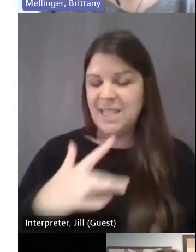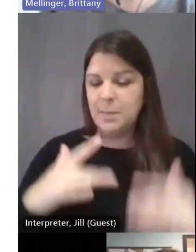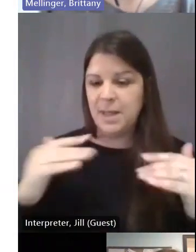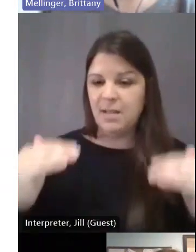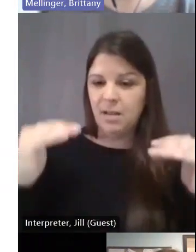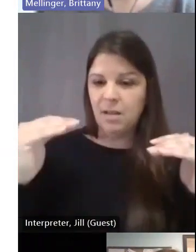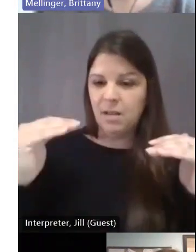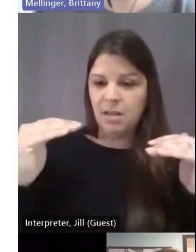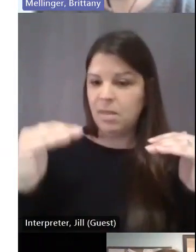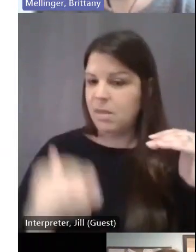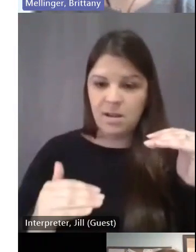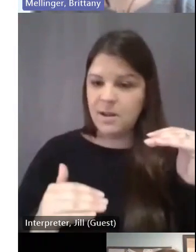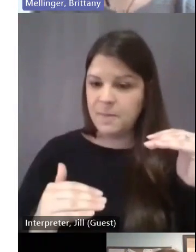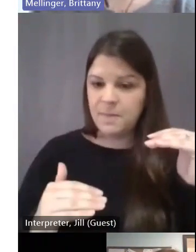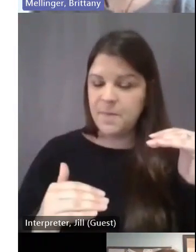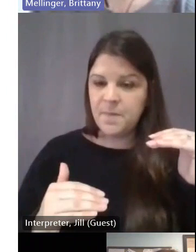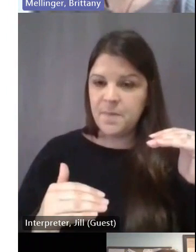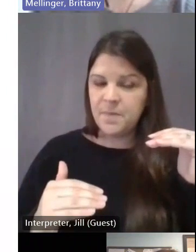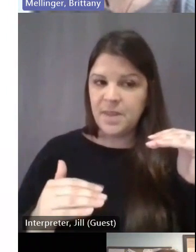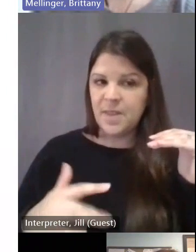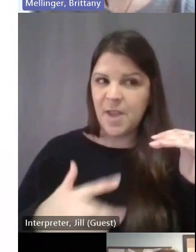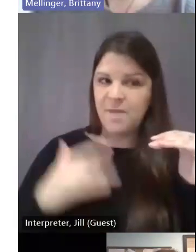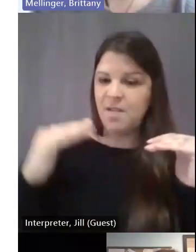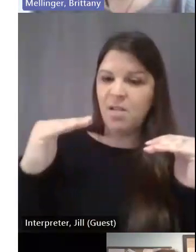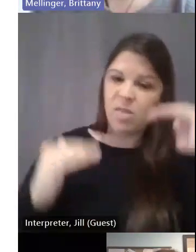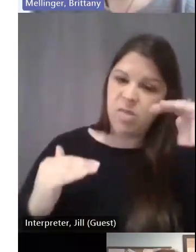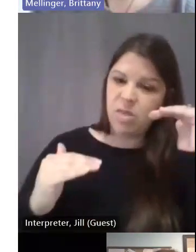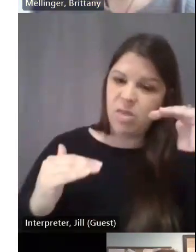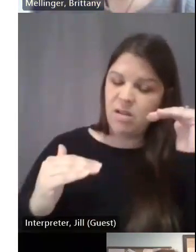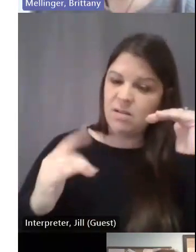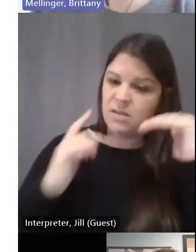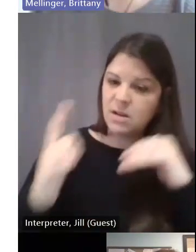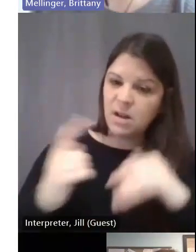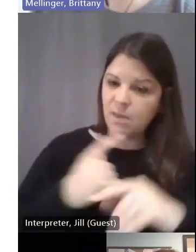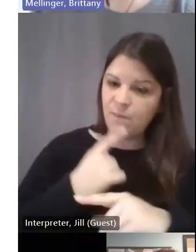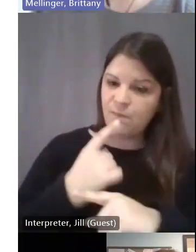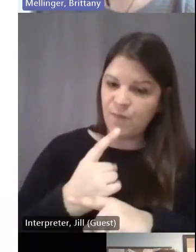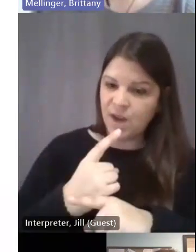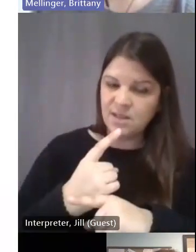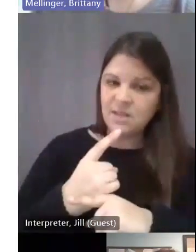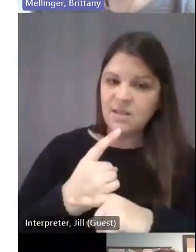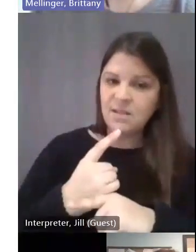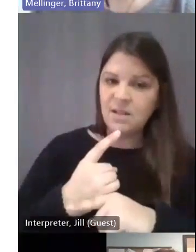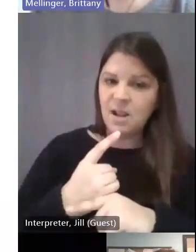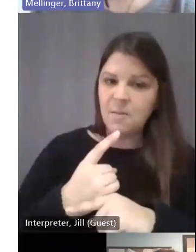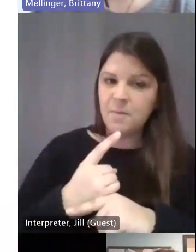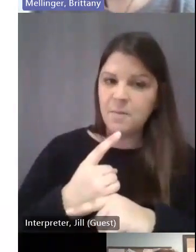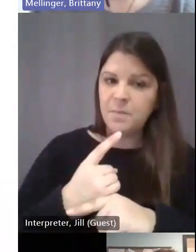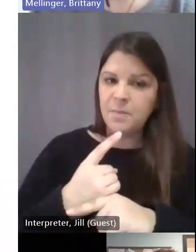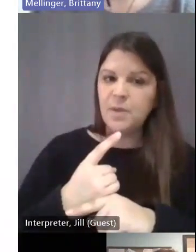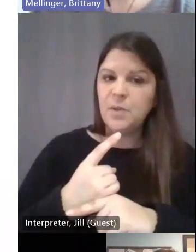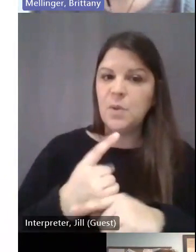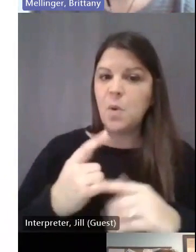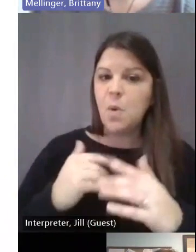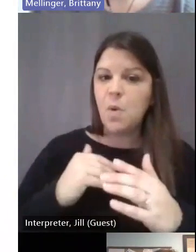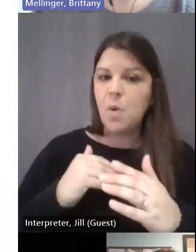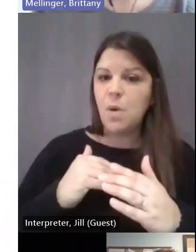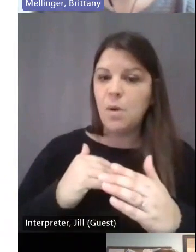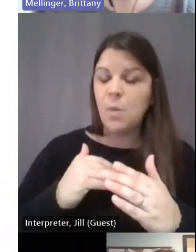an assessment that they think is too low. So what some households have done